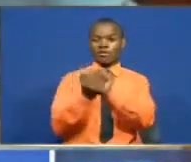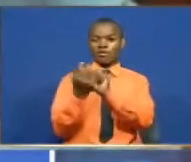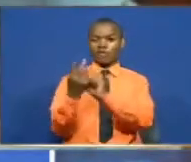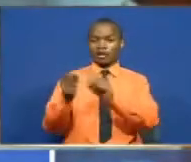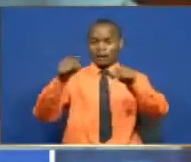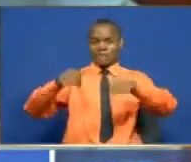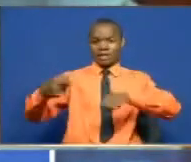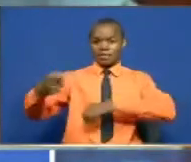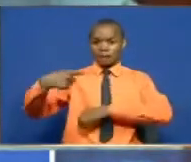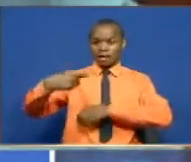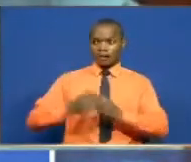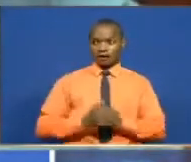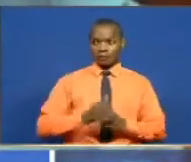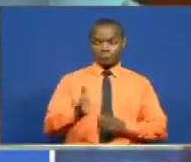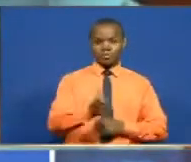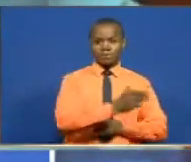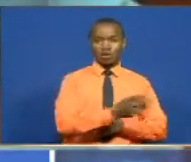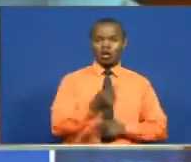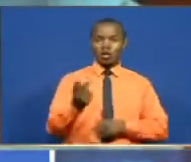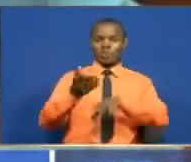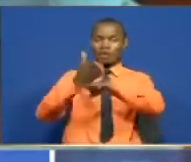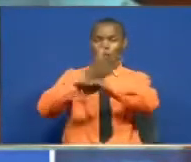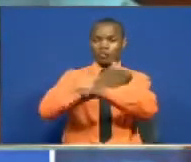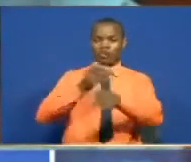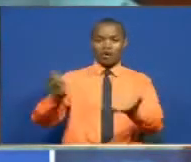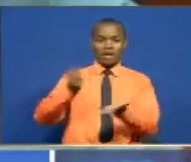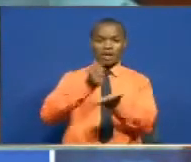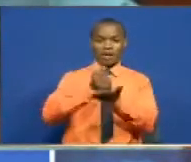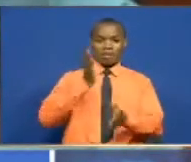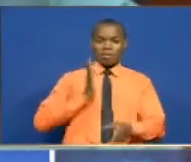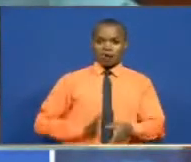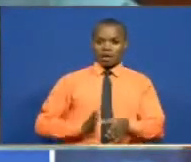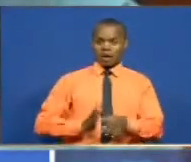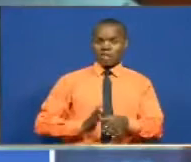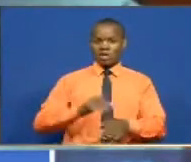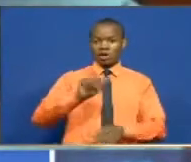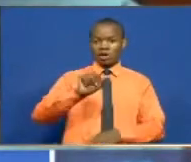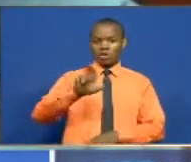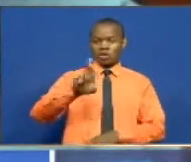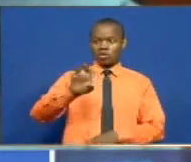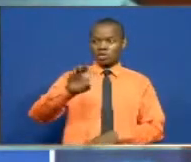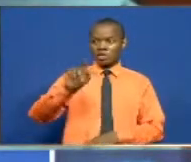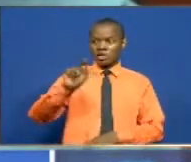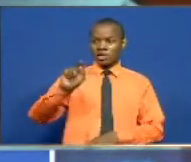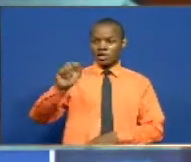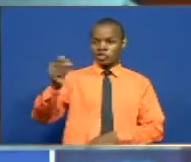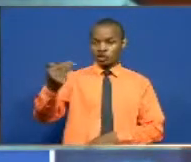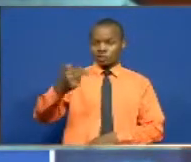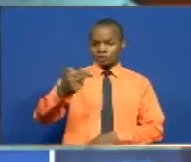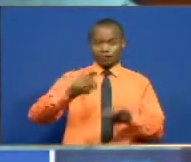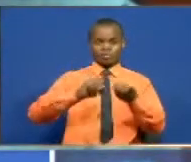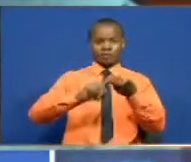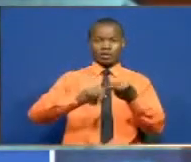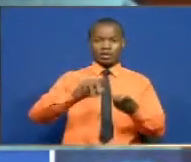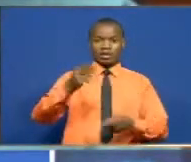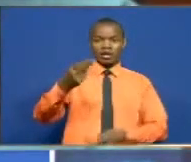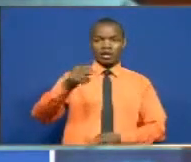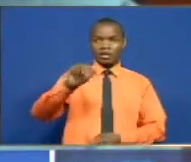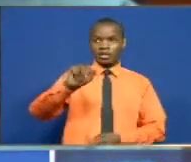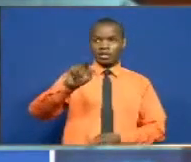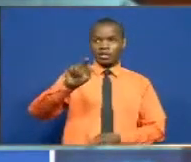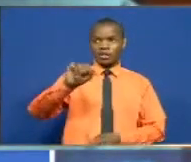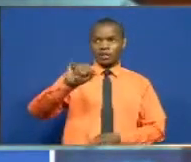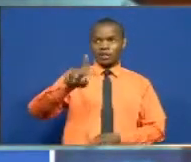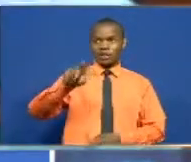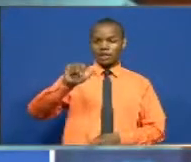Also, two former employees of the Trio Apartments Limited, Suresh Mohanlal Fatania and Shantilal